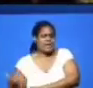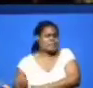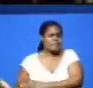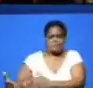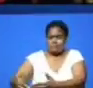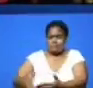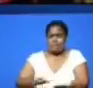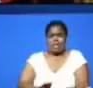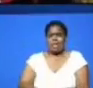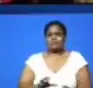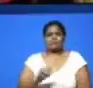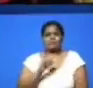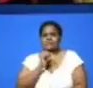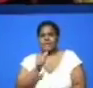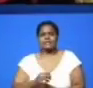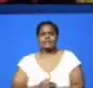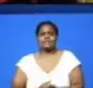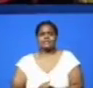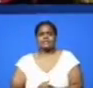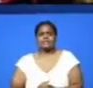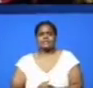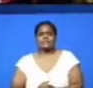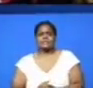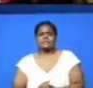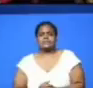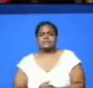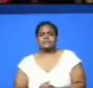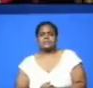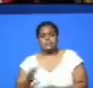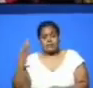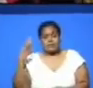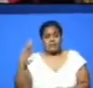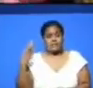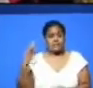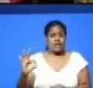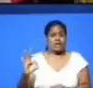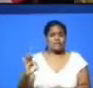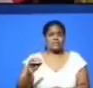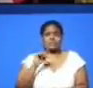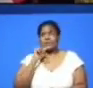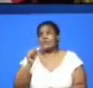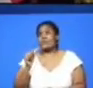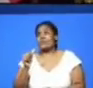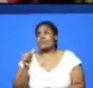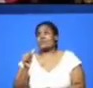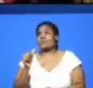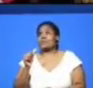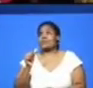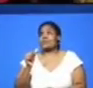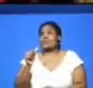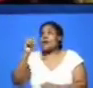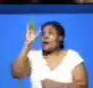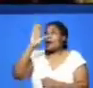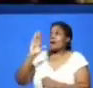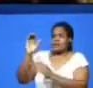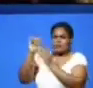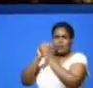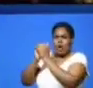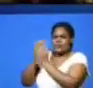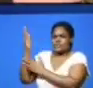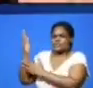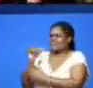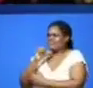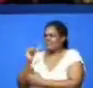Listen to me carefully. The French were no godly worshipers. You think that when